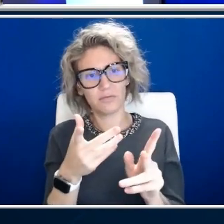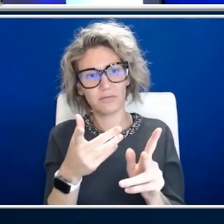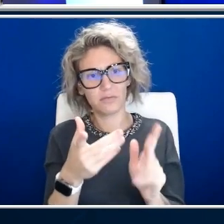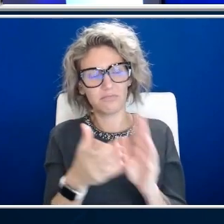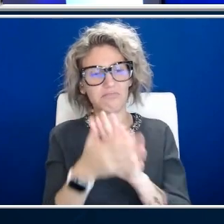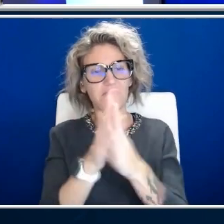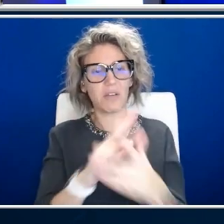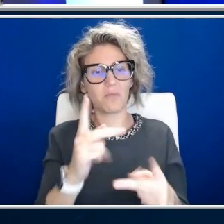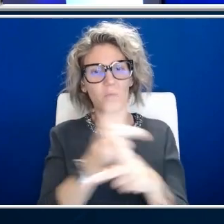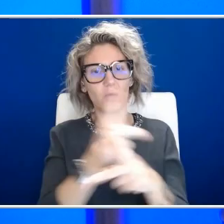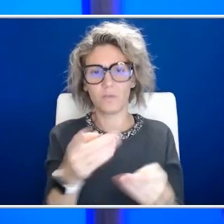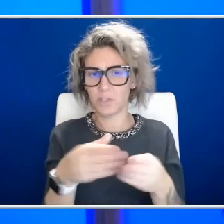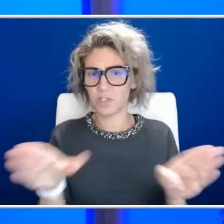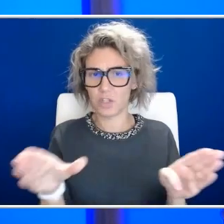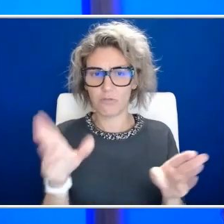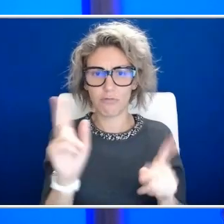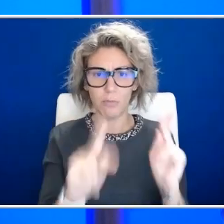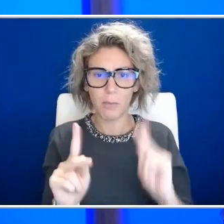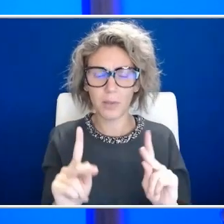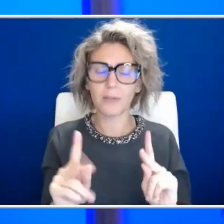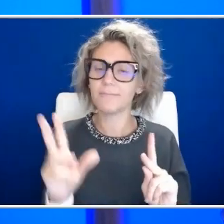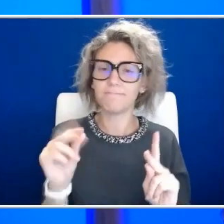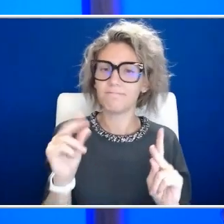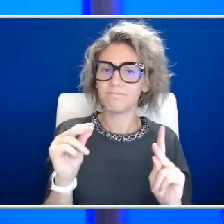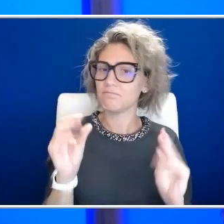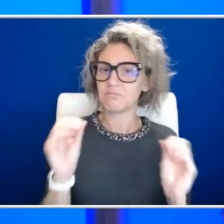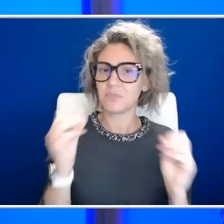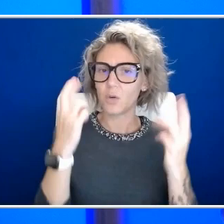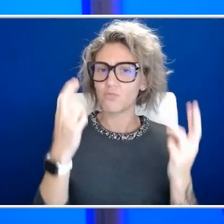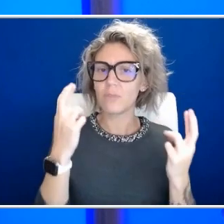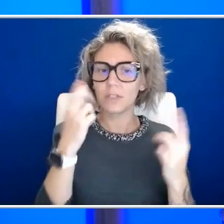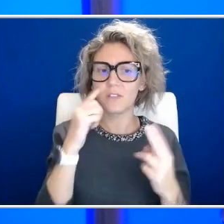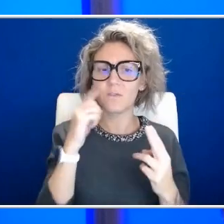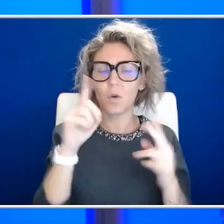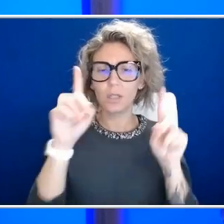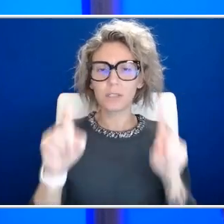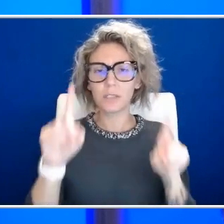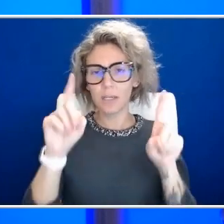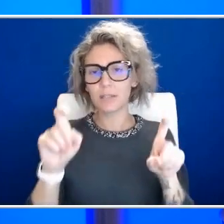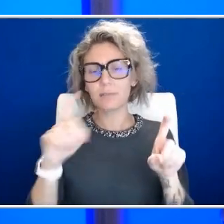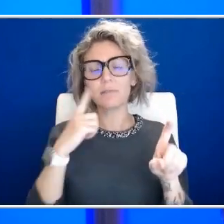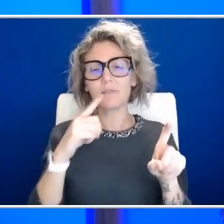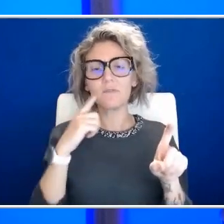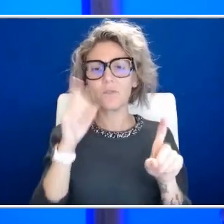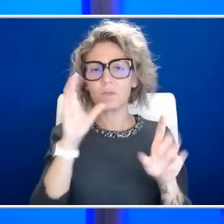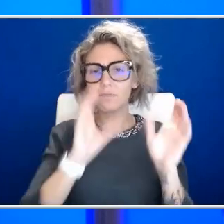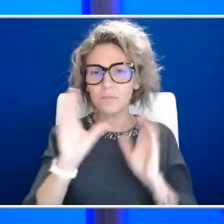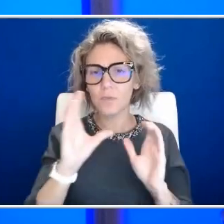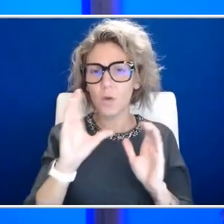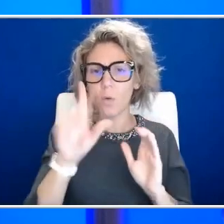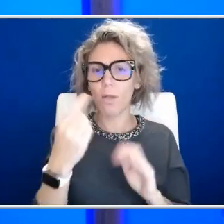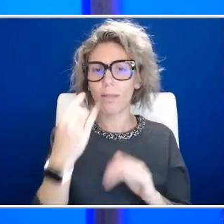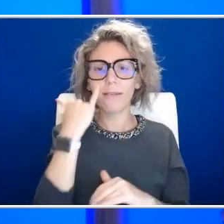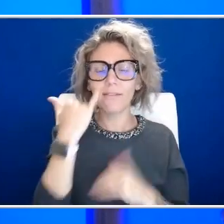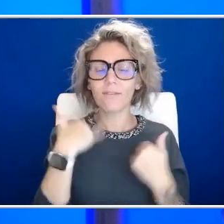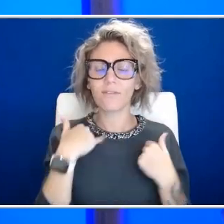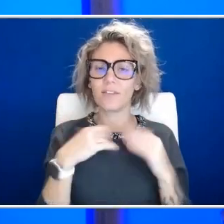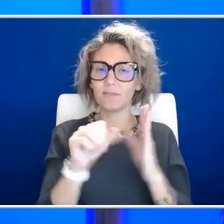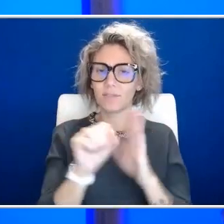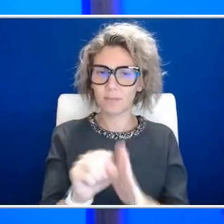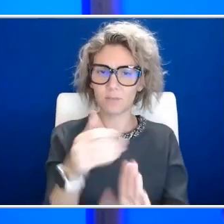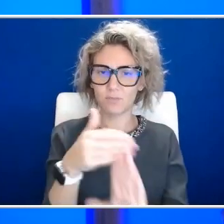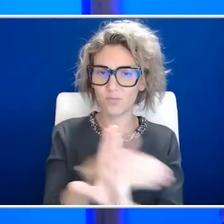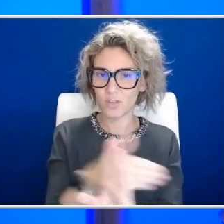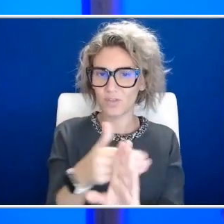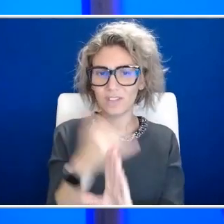population? No, there is no reason to test for looking for diseases, only if you have symptoms. So as I mentioned previously, if there is blood